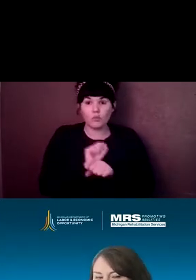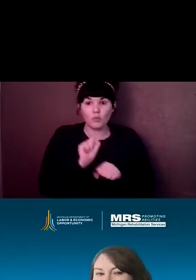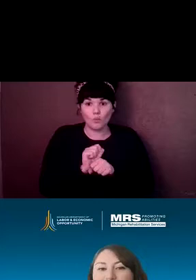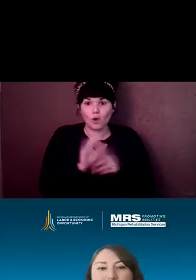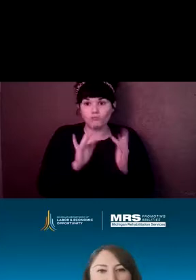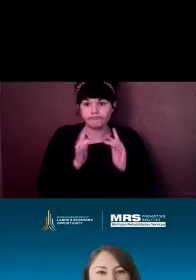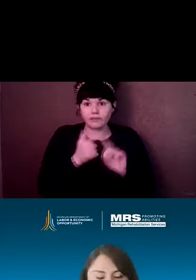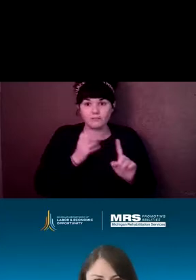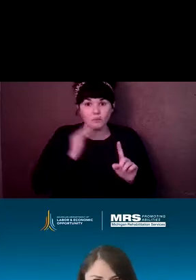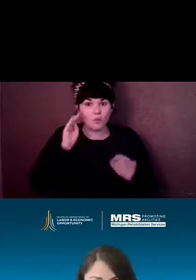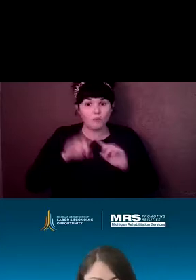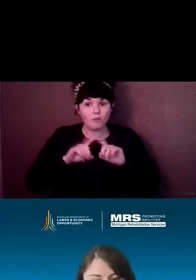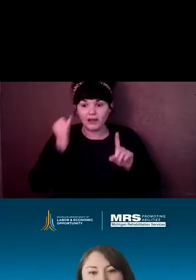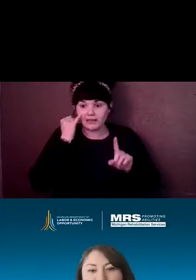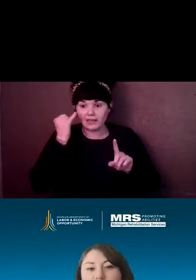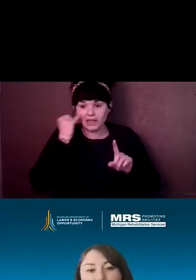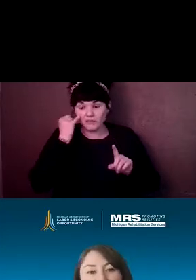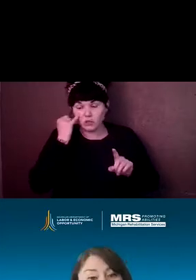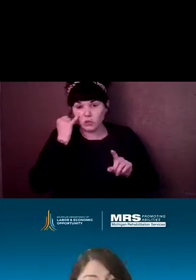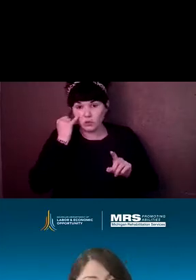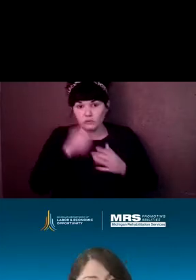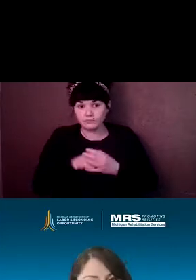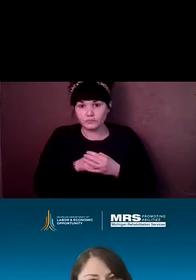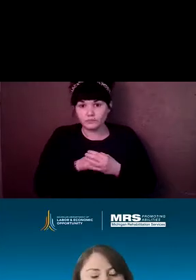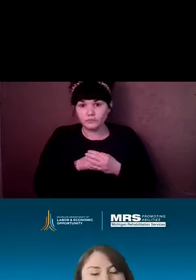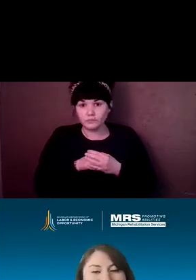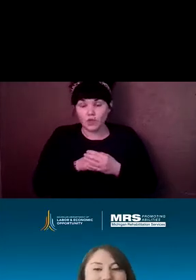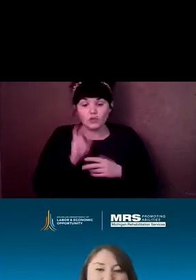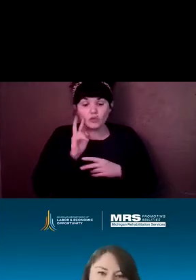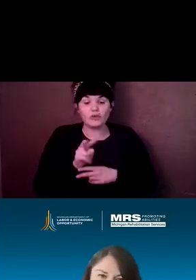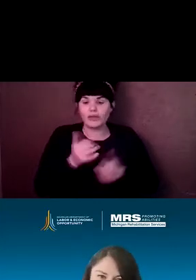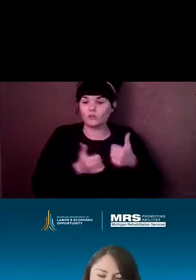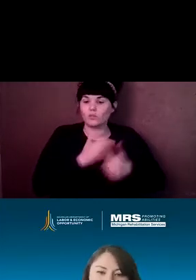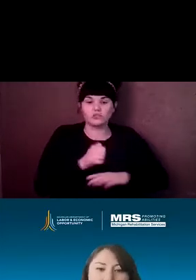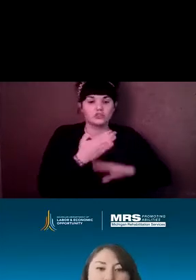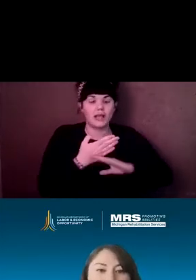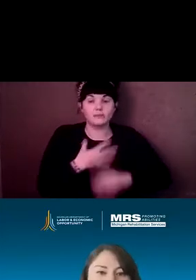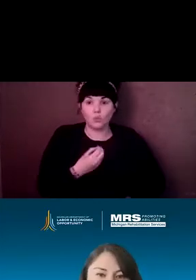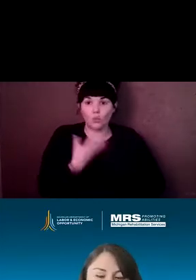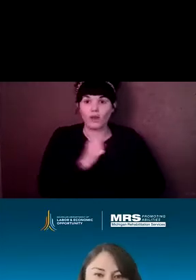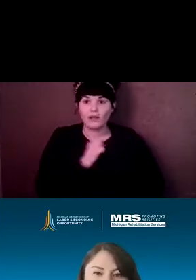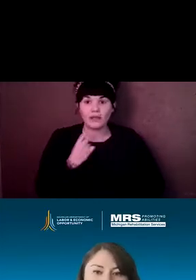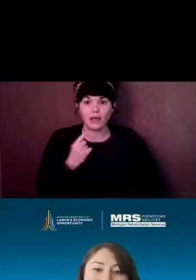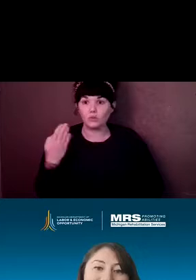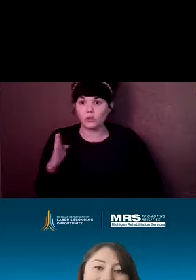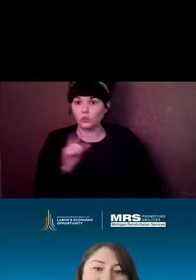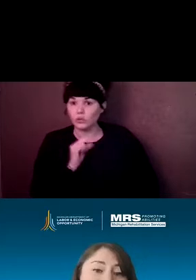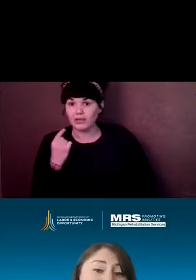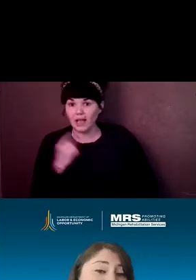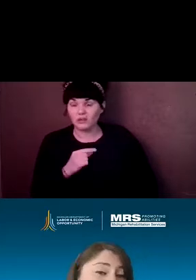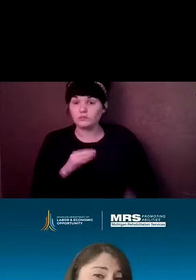type, white collar versus blue collar, the stat changed, with white collar workers being